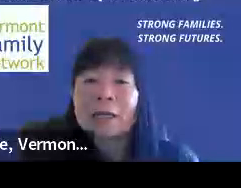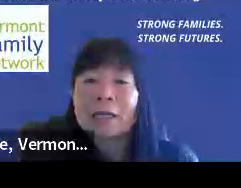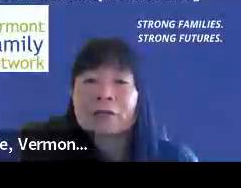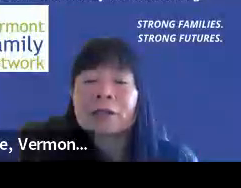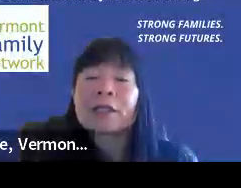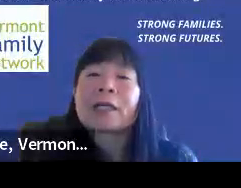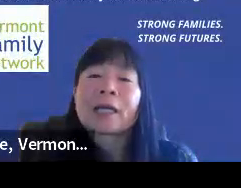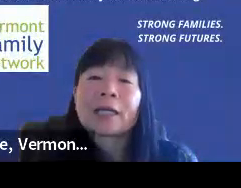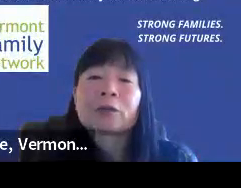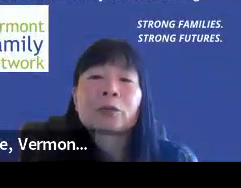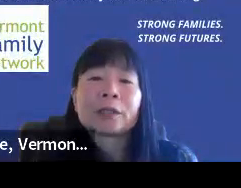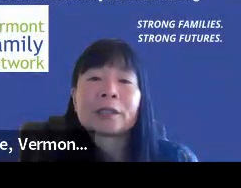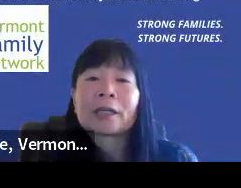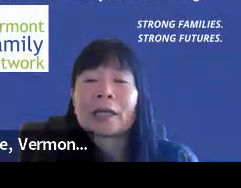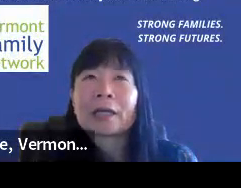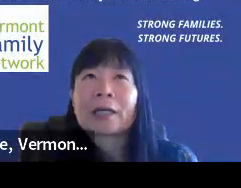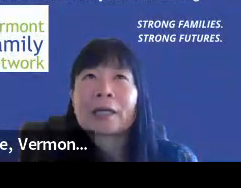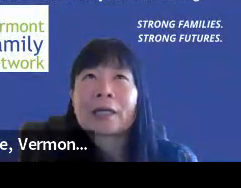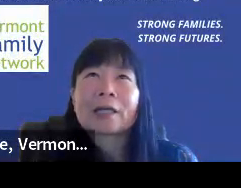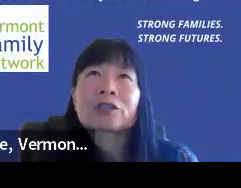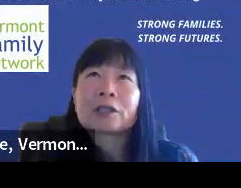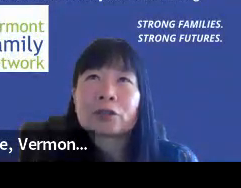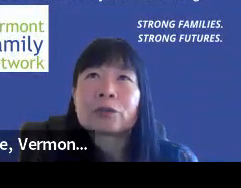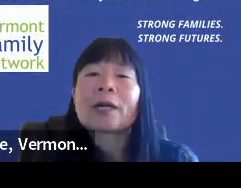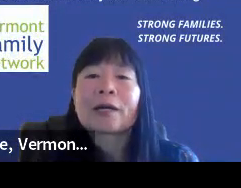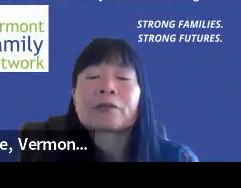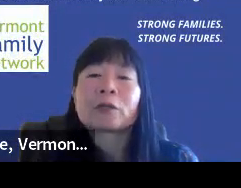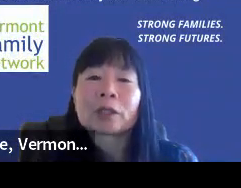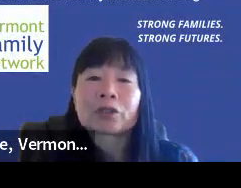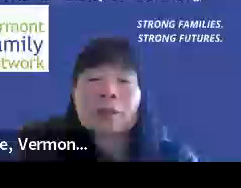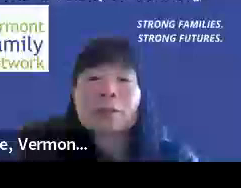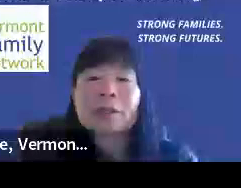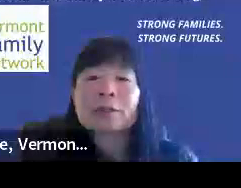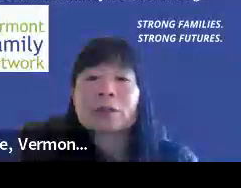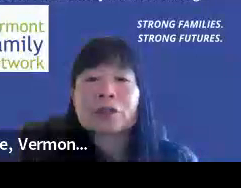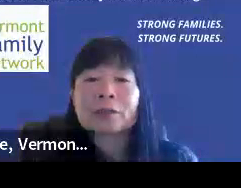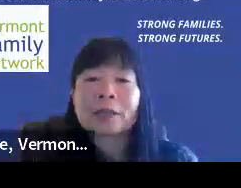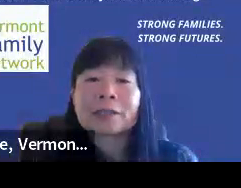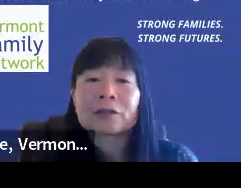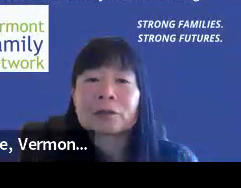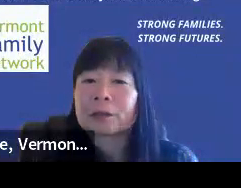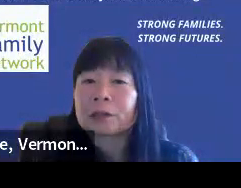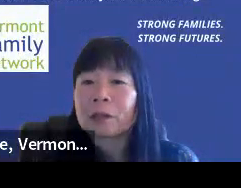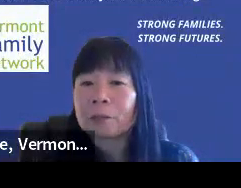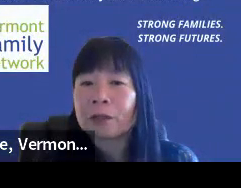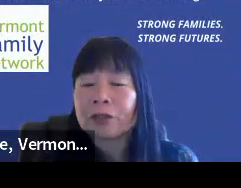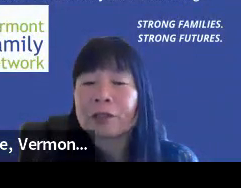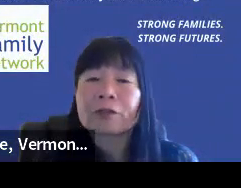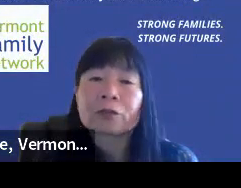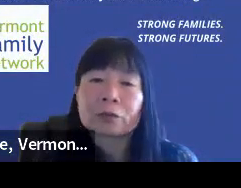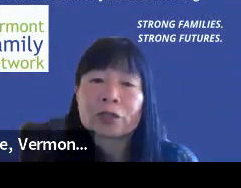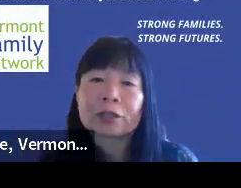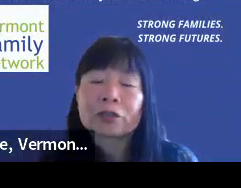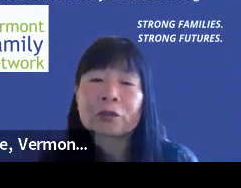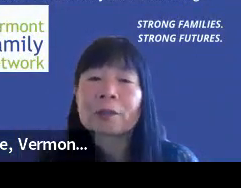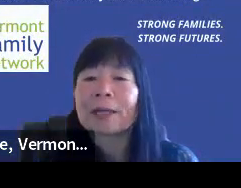and archived. And we actually do have a workshop that was done by Disability Law Project